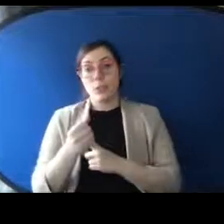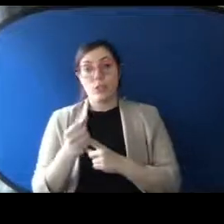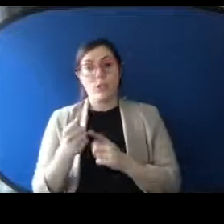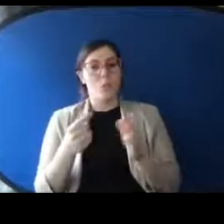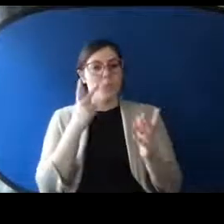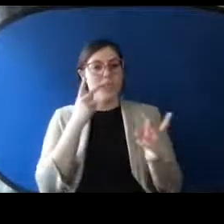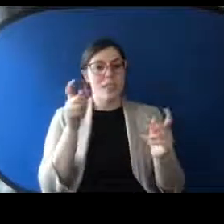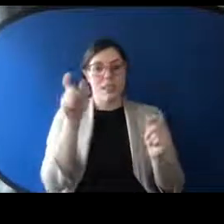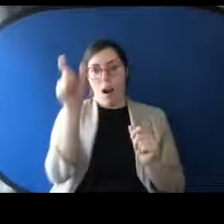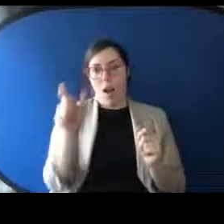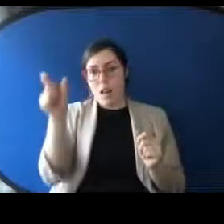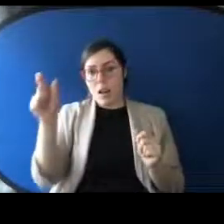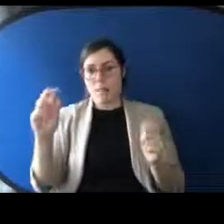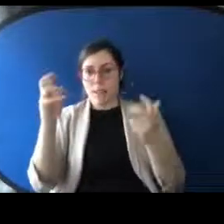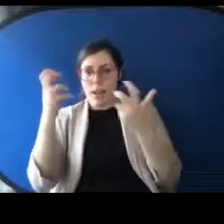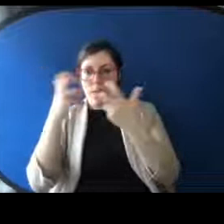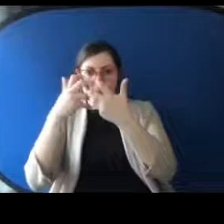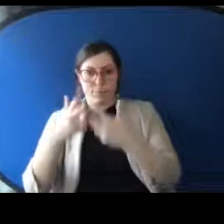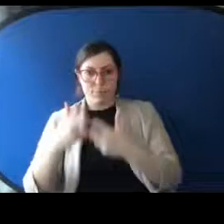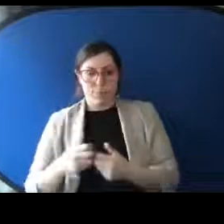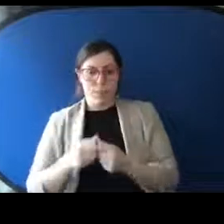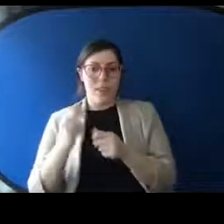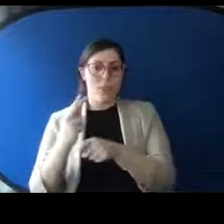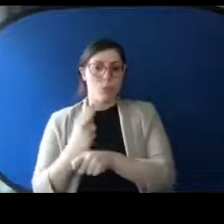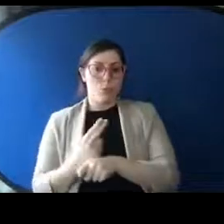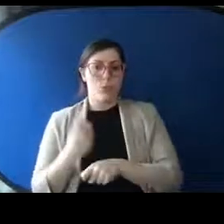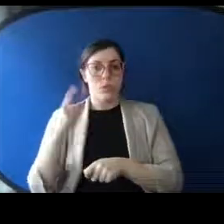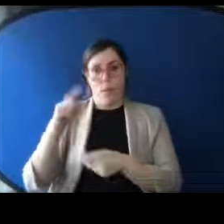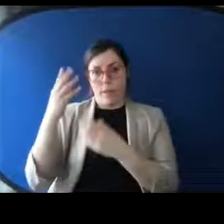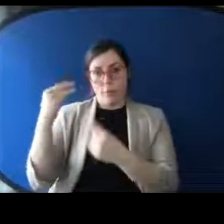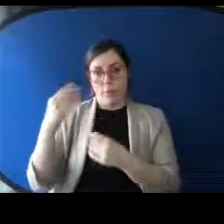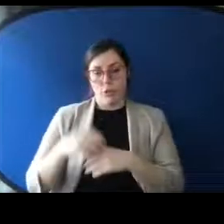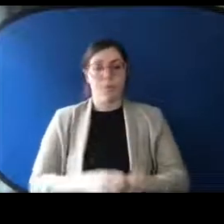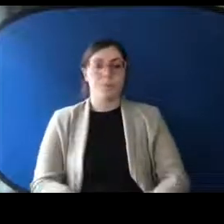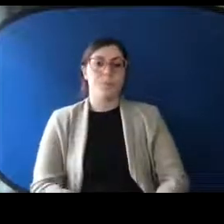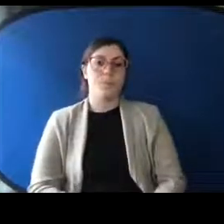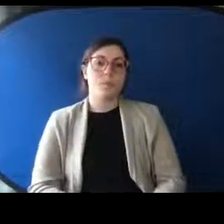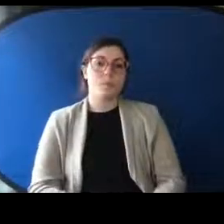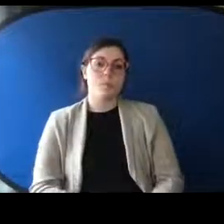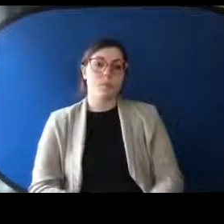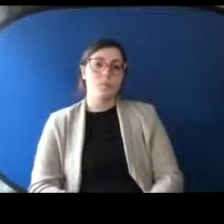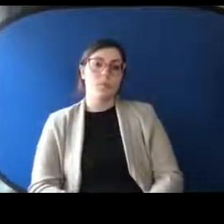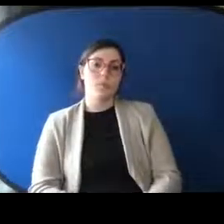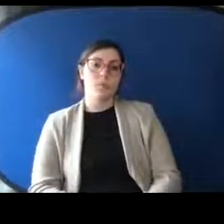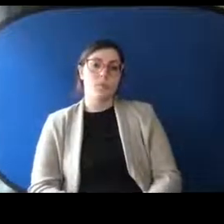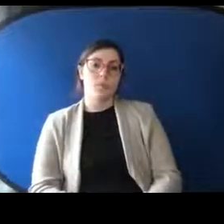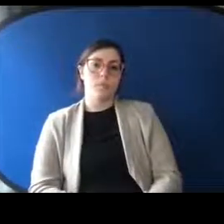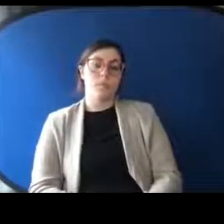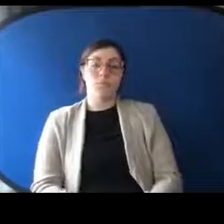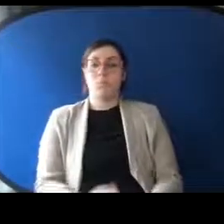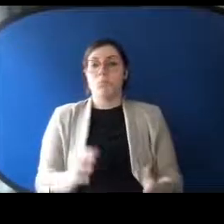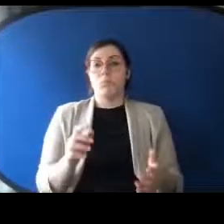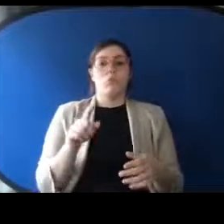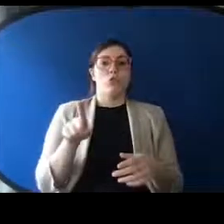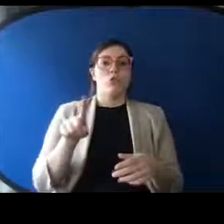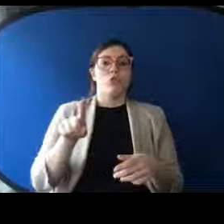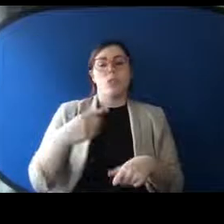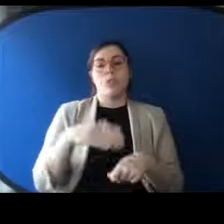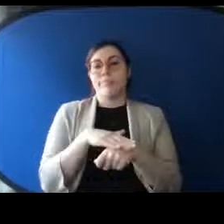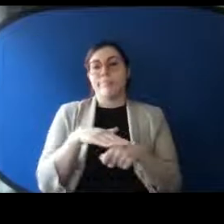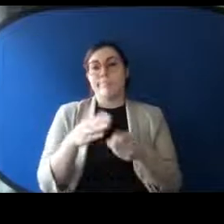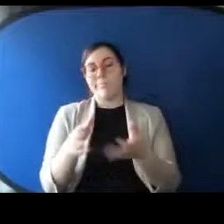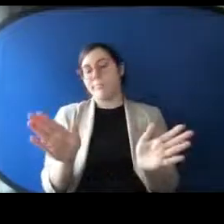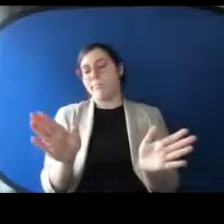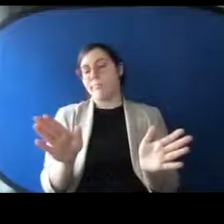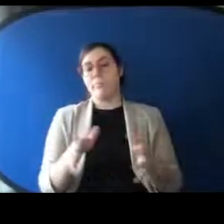up against our various uses for data along the top row. So those uses in broad terms are as follows here. You